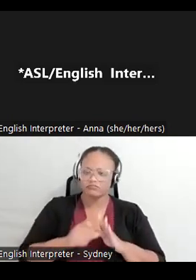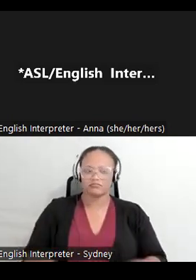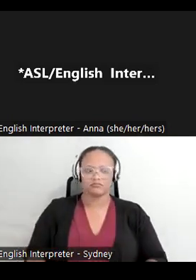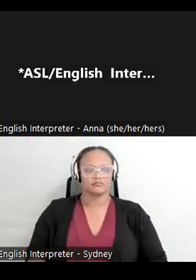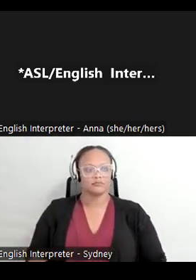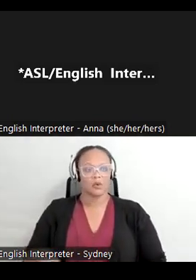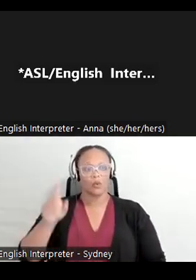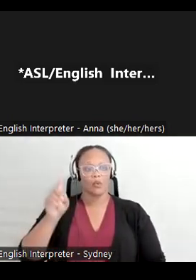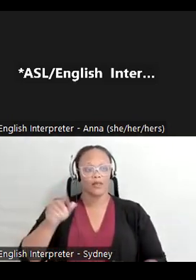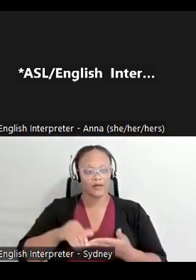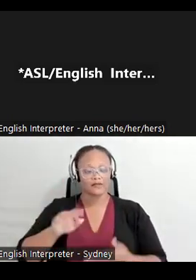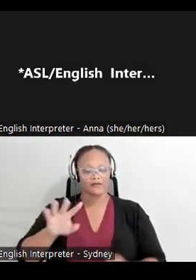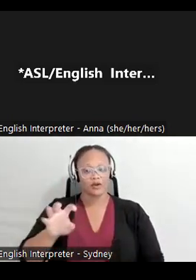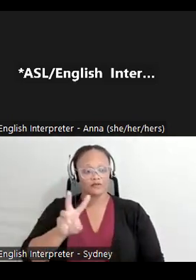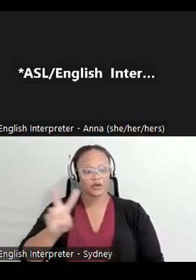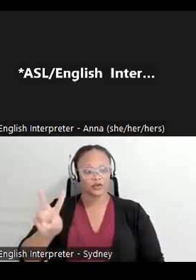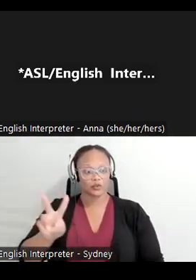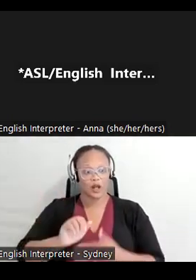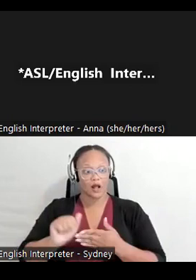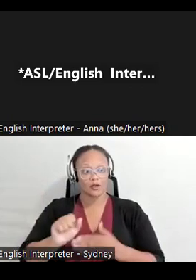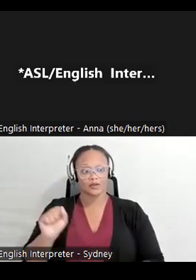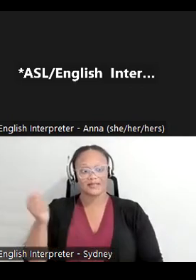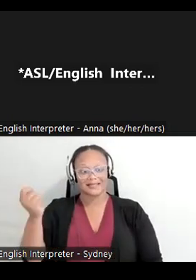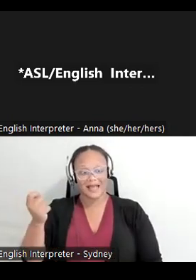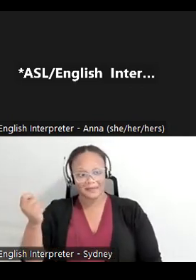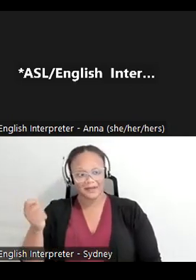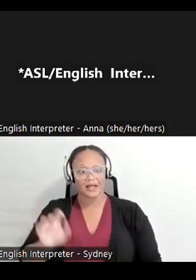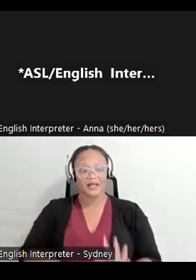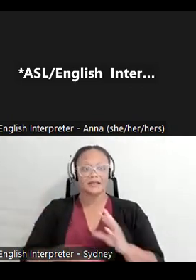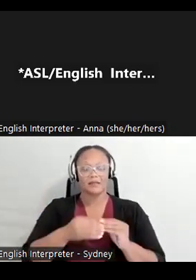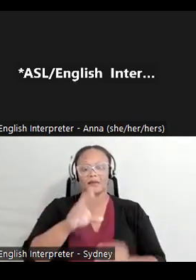stipends, supplemental rate payments, and rate supplements will